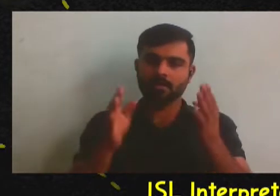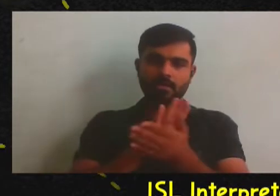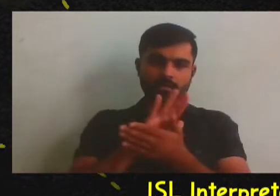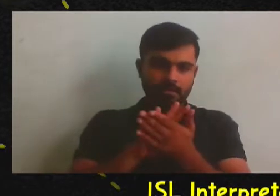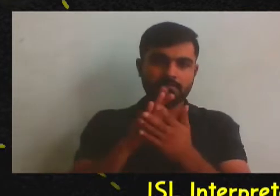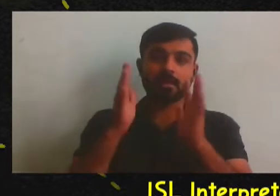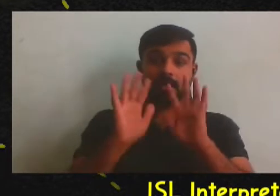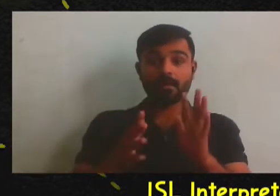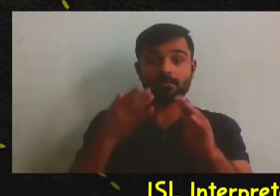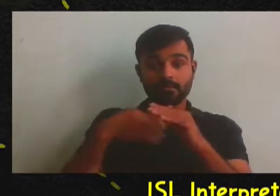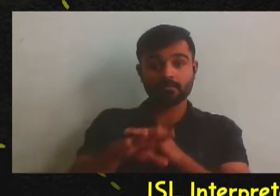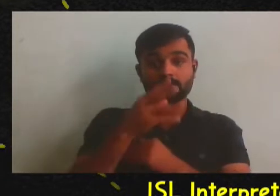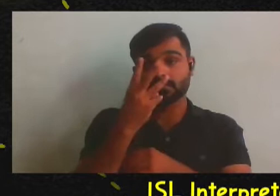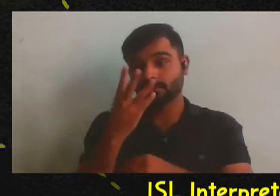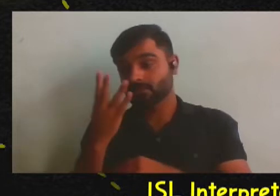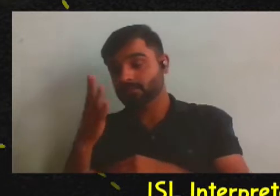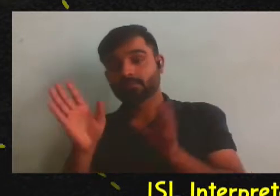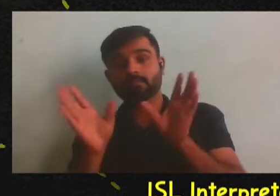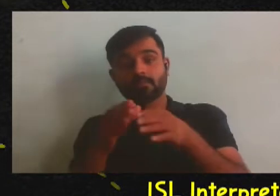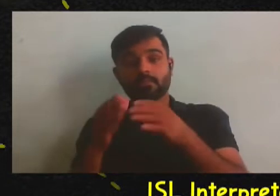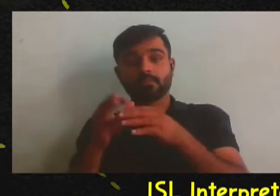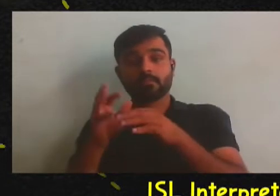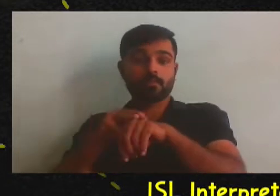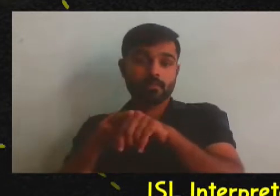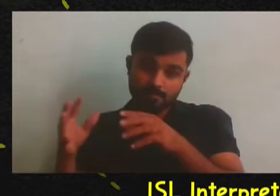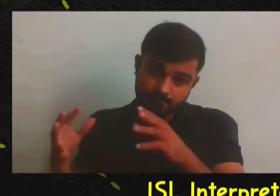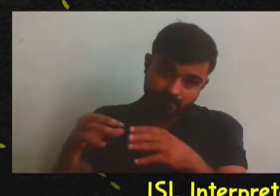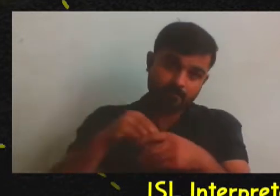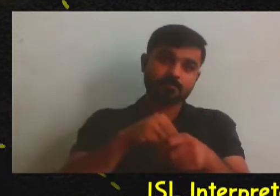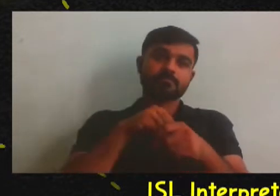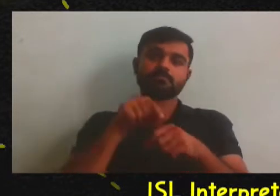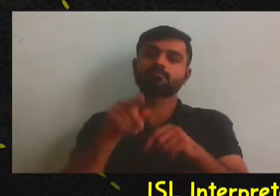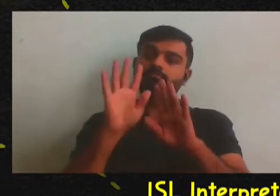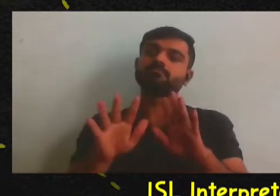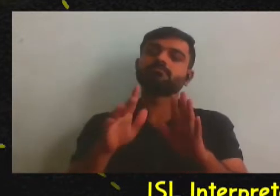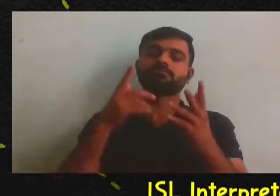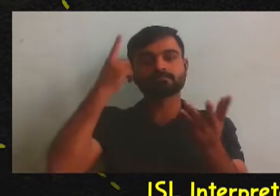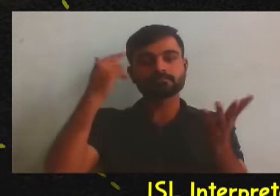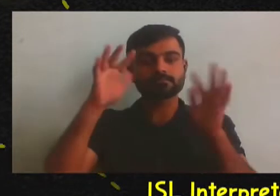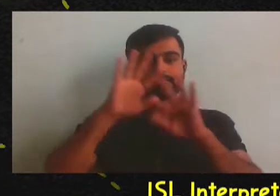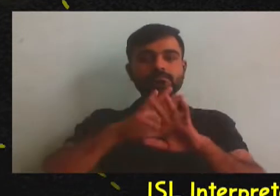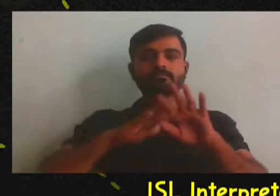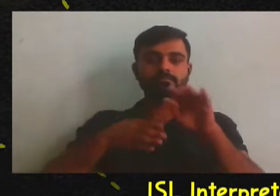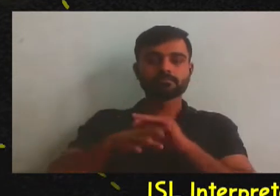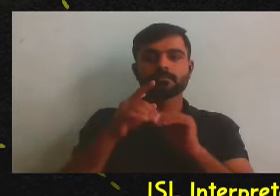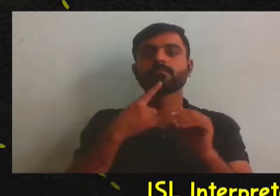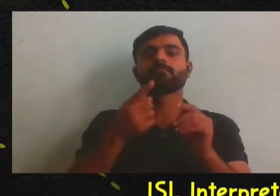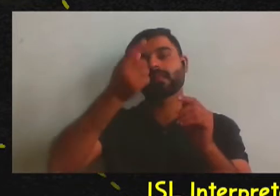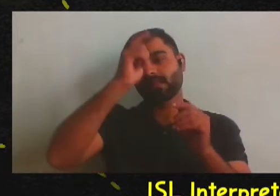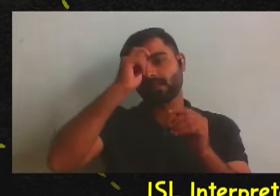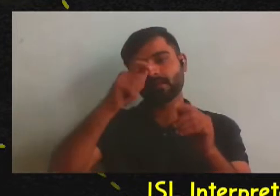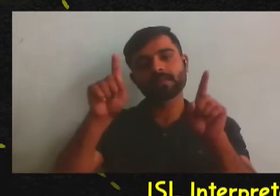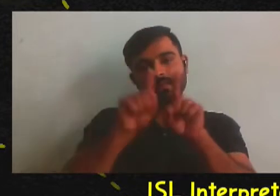We'd have to go 3 or 4 community members going together. There'd be a black cap on the table, like a baseball cap on the